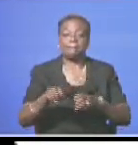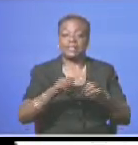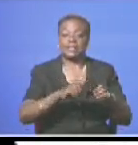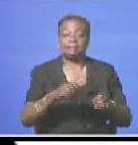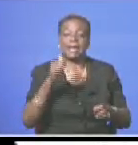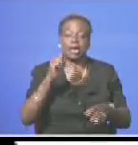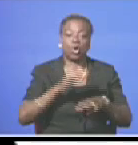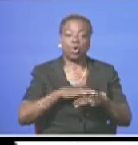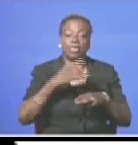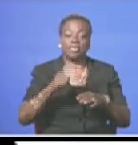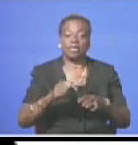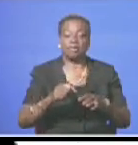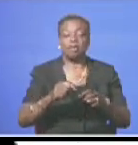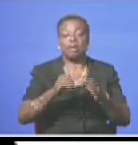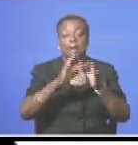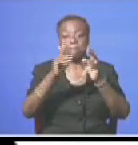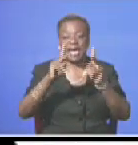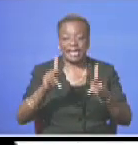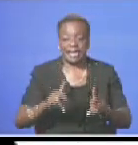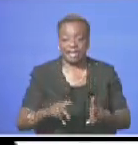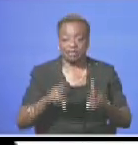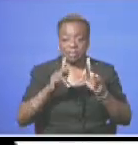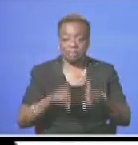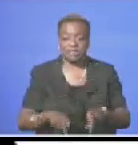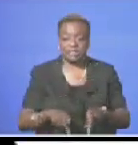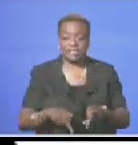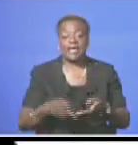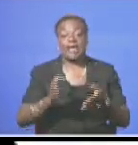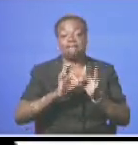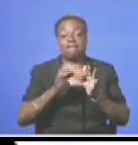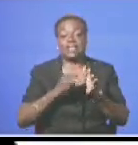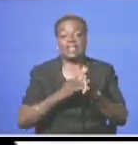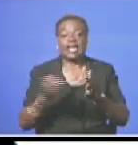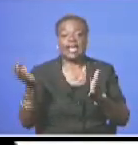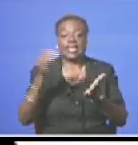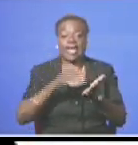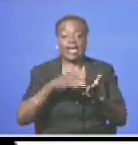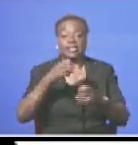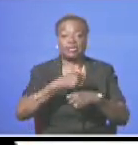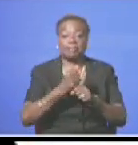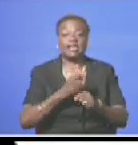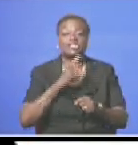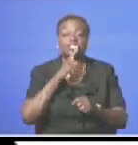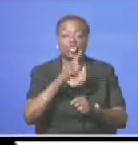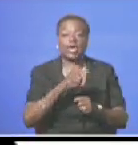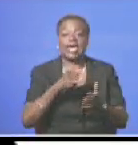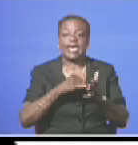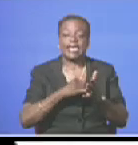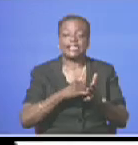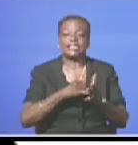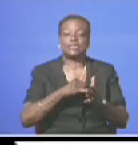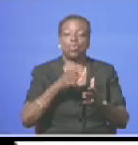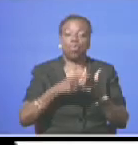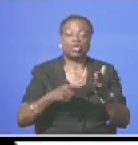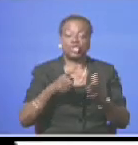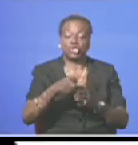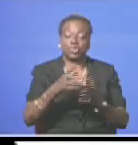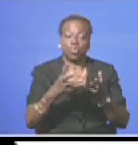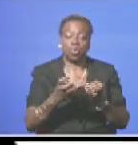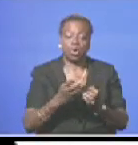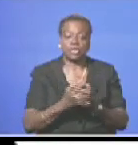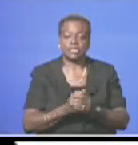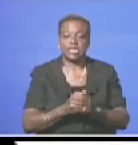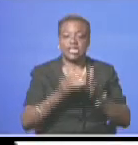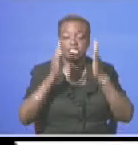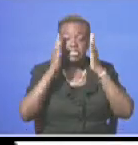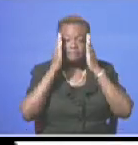the mannequin or the person and fit it again to make sure it's fine or make sure it's the style that we want. While Gillian is focused